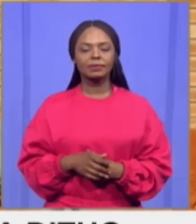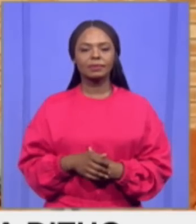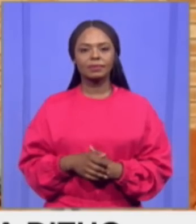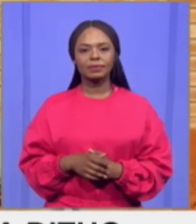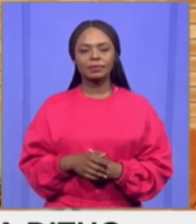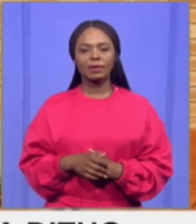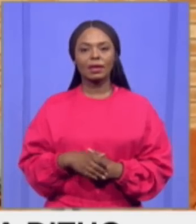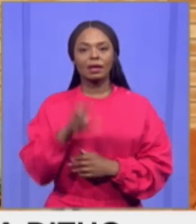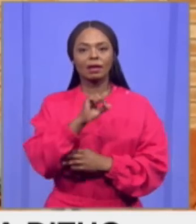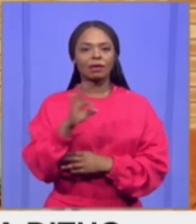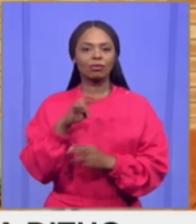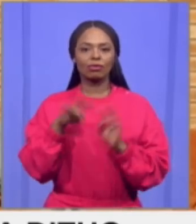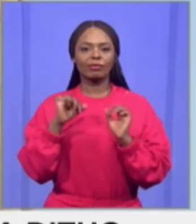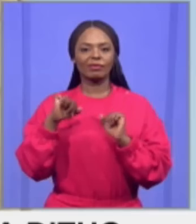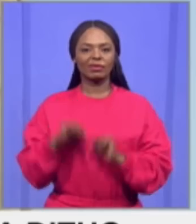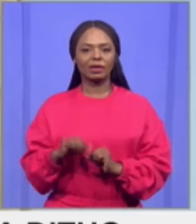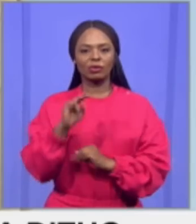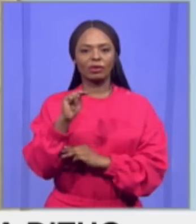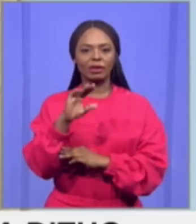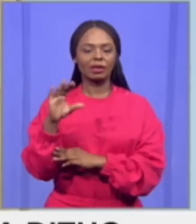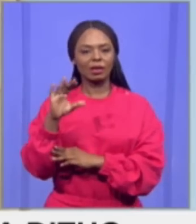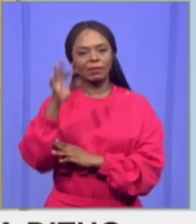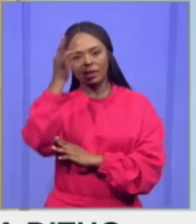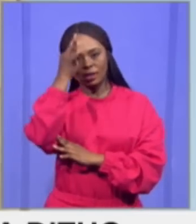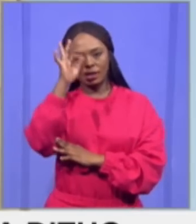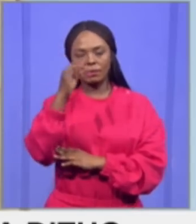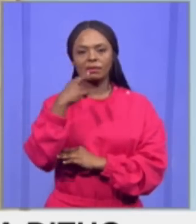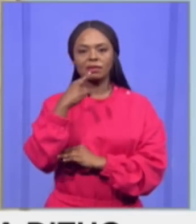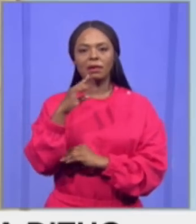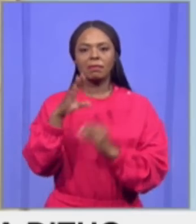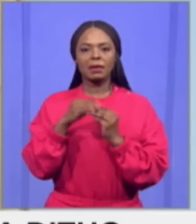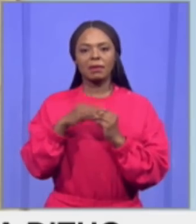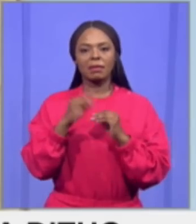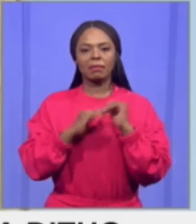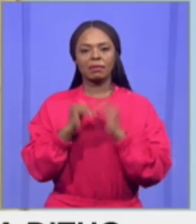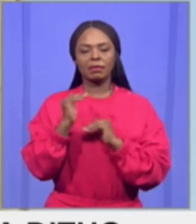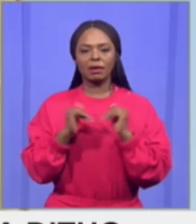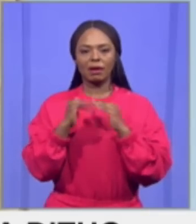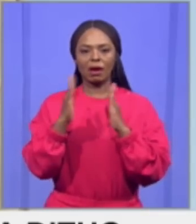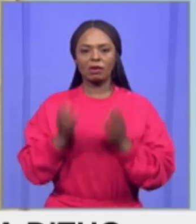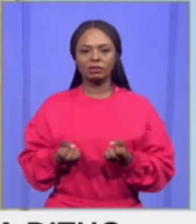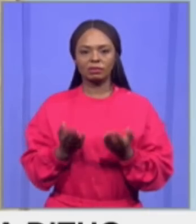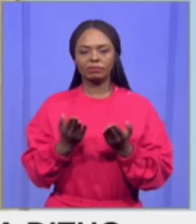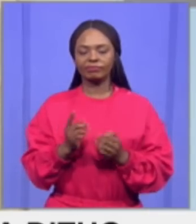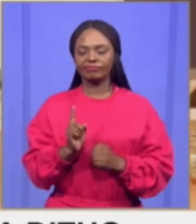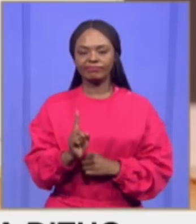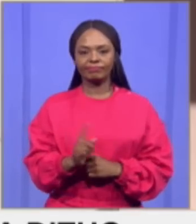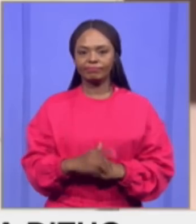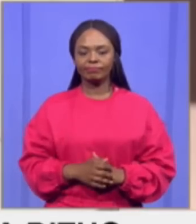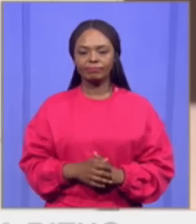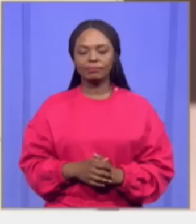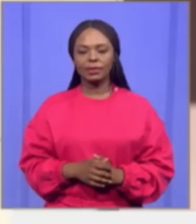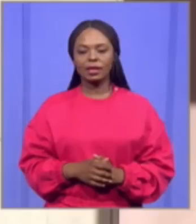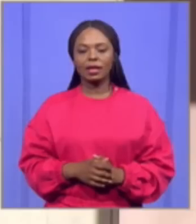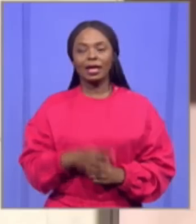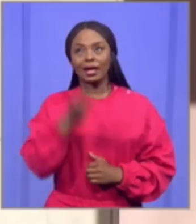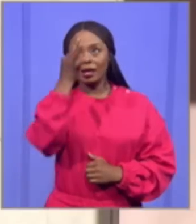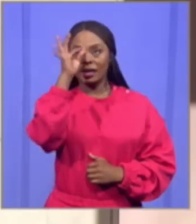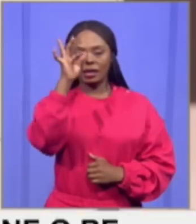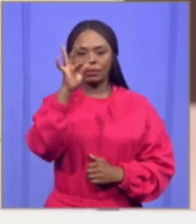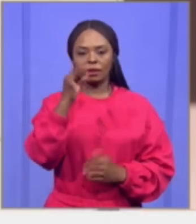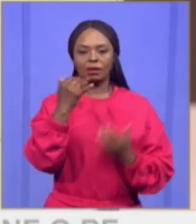EFF ha e ananele tshisinyo ya mmuso wa Northern Cape ya ahela ditho tsa parlamente ya province matlo. Mmuso wa rona he ke